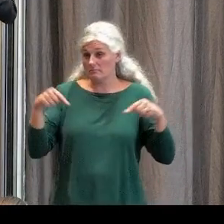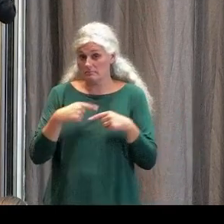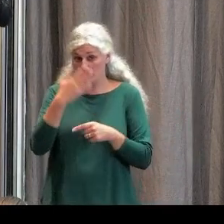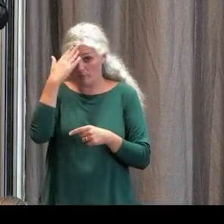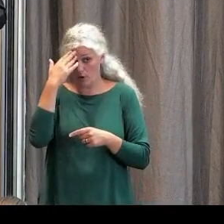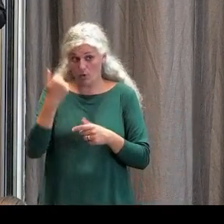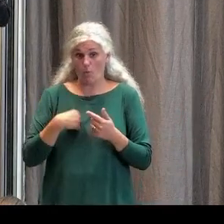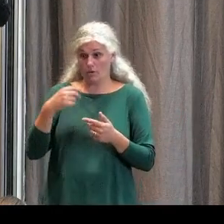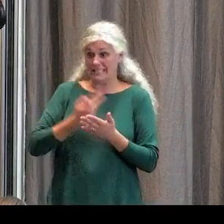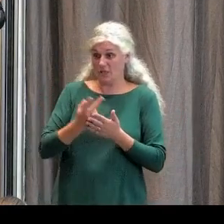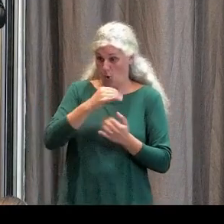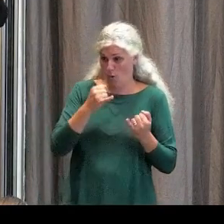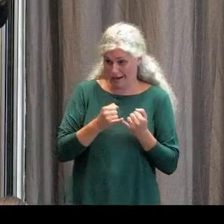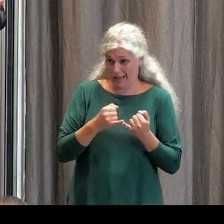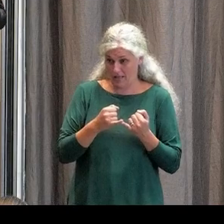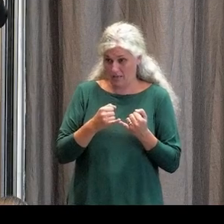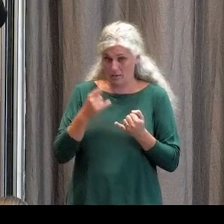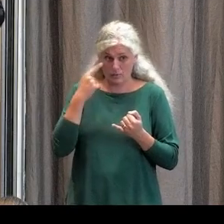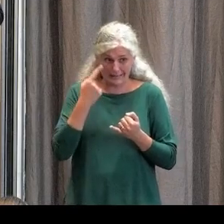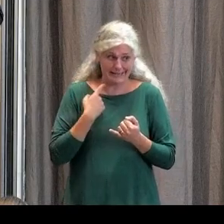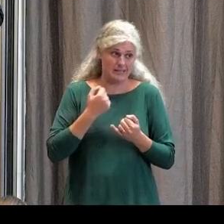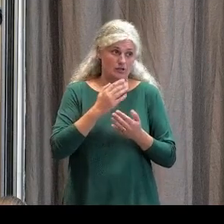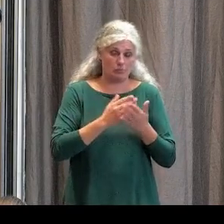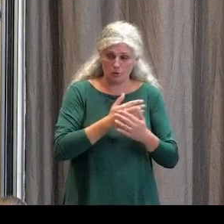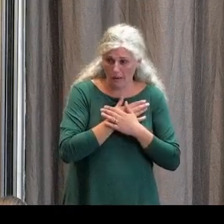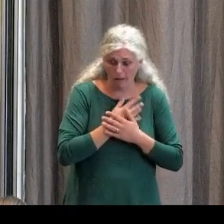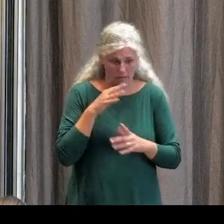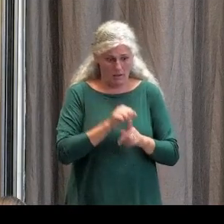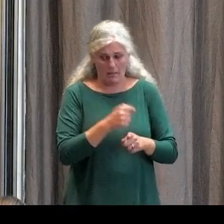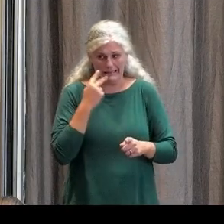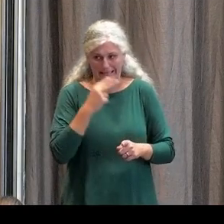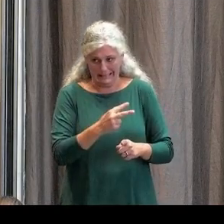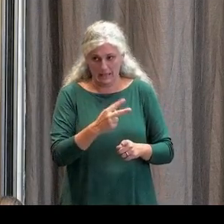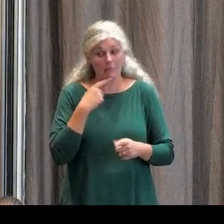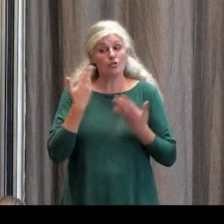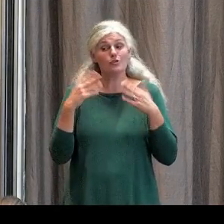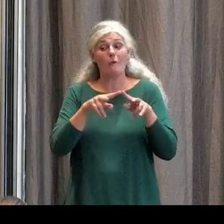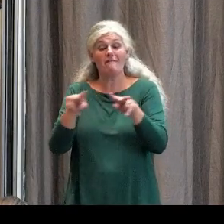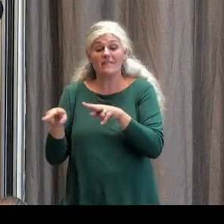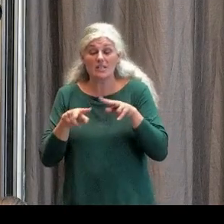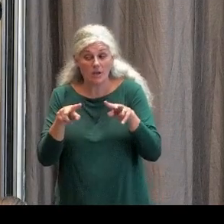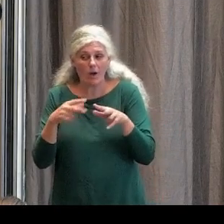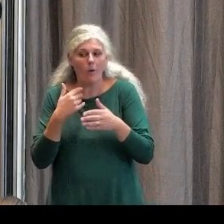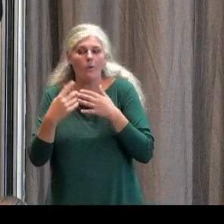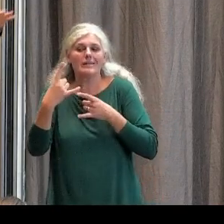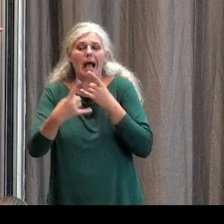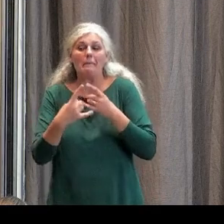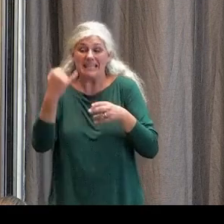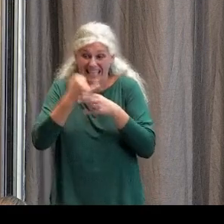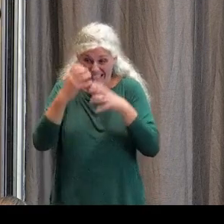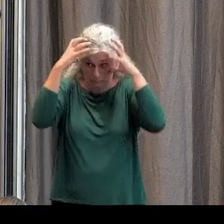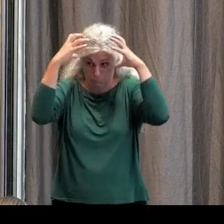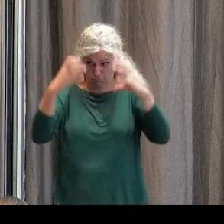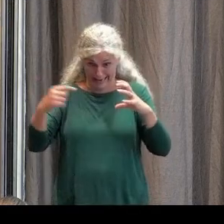with what a seizure looks like when they see it in their loved one or themselves. But I'm going to show you a little video which shows you what's happening in the